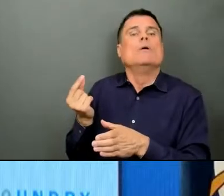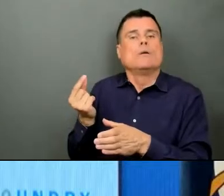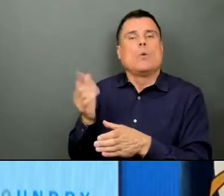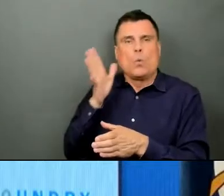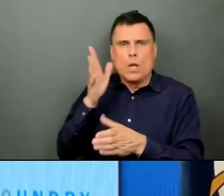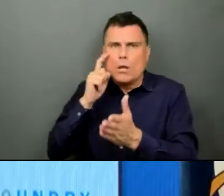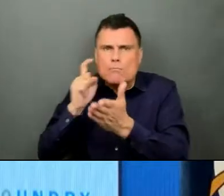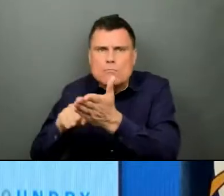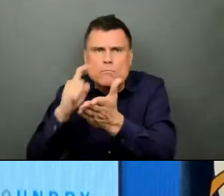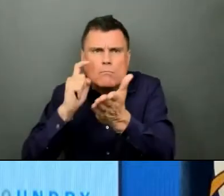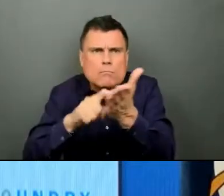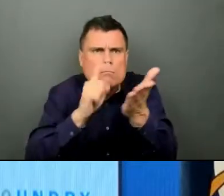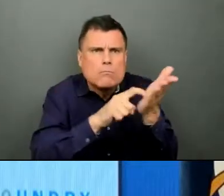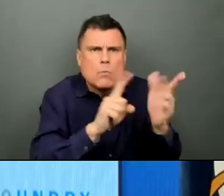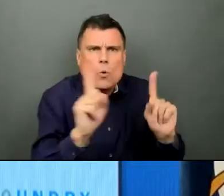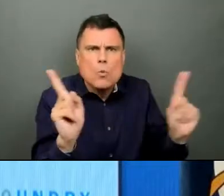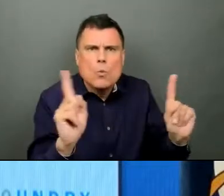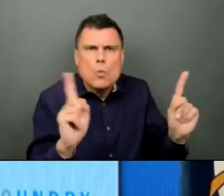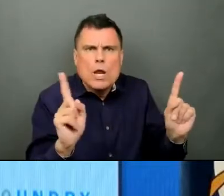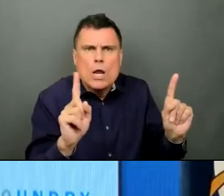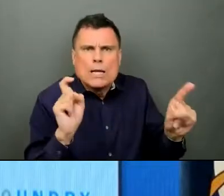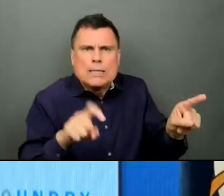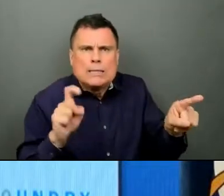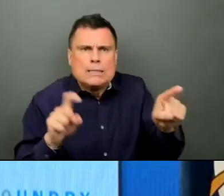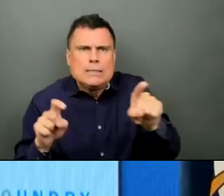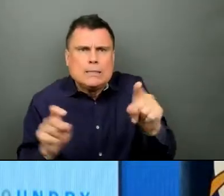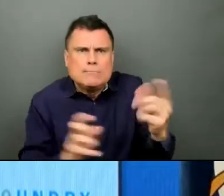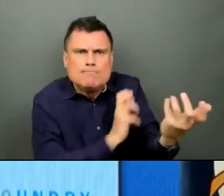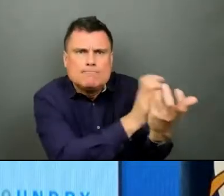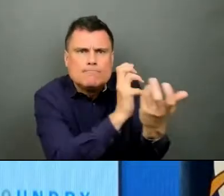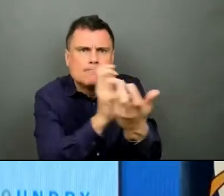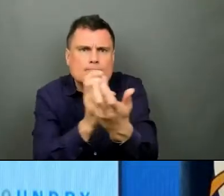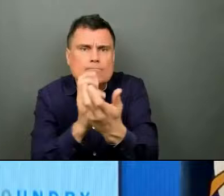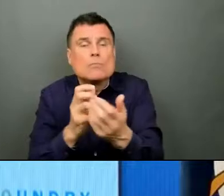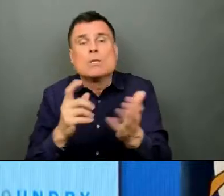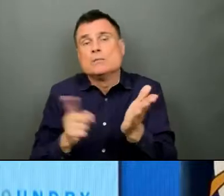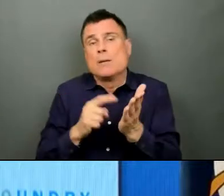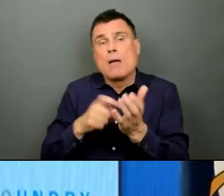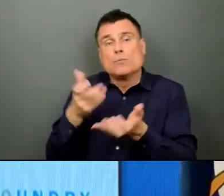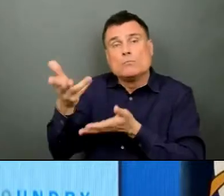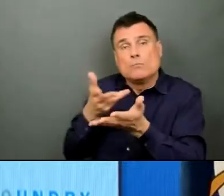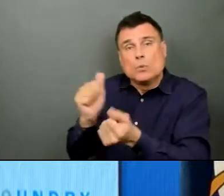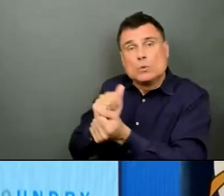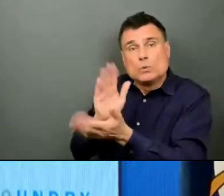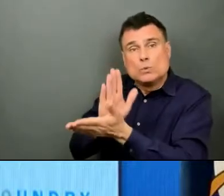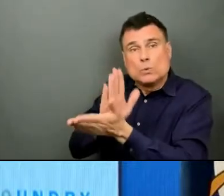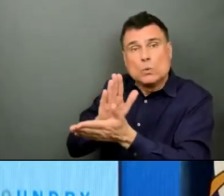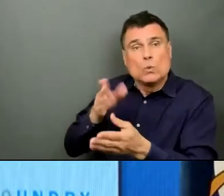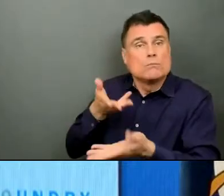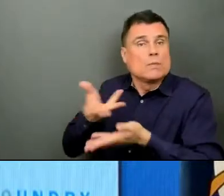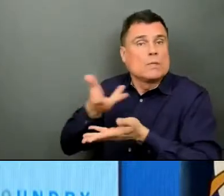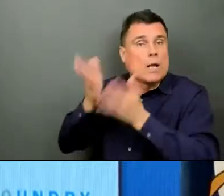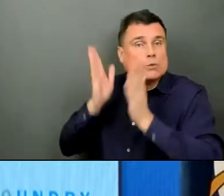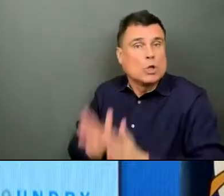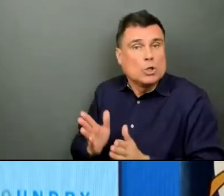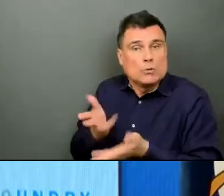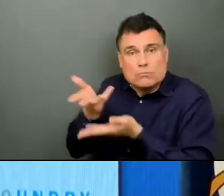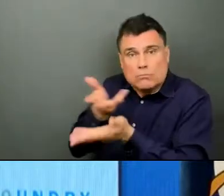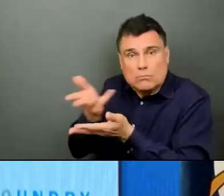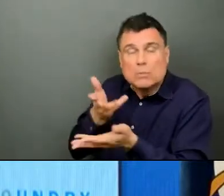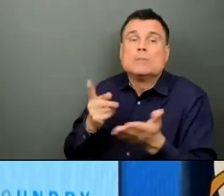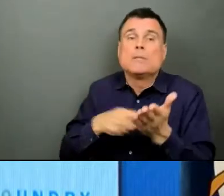but it could be anywhere in the community that we are identifying children in need,